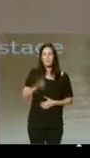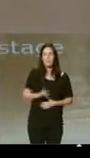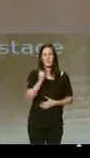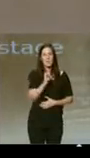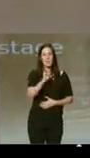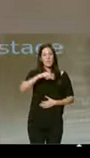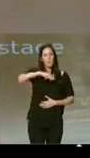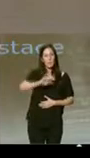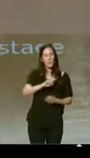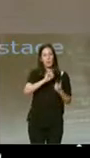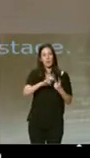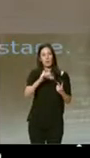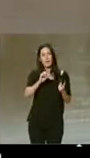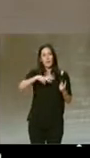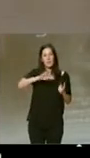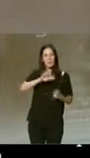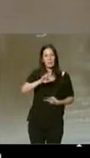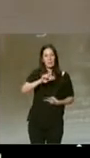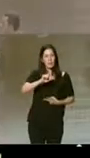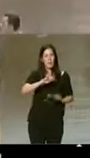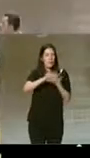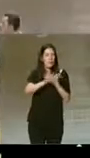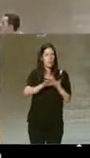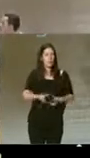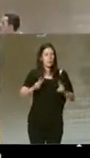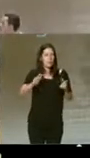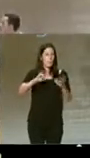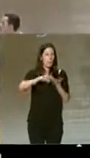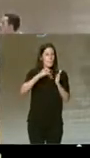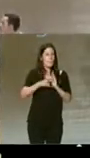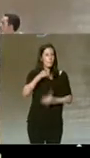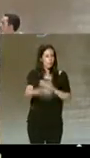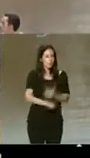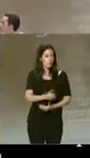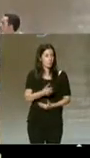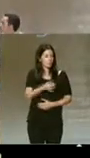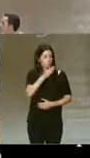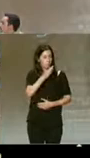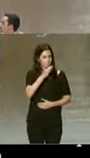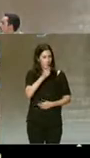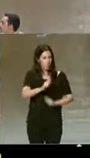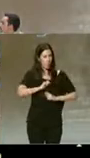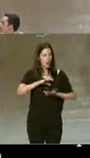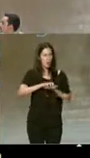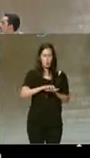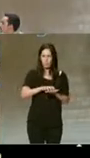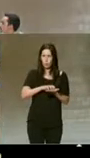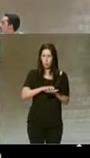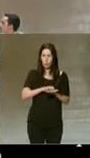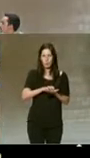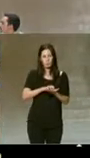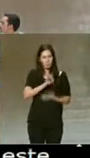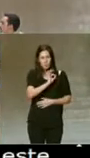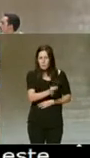know Jaime and Daniel's opinion about the methodology, because I still have my